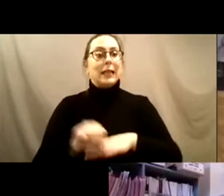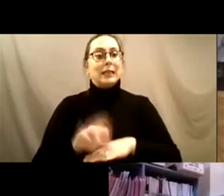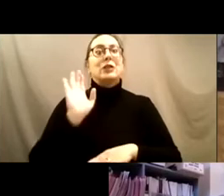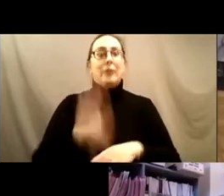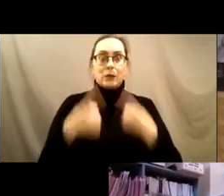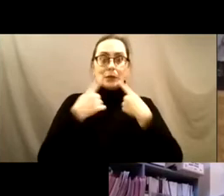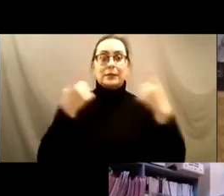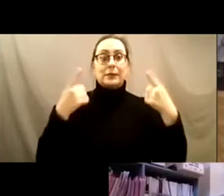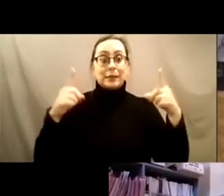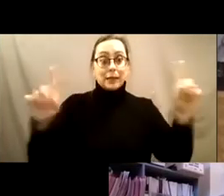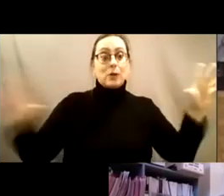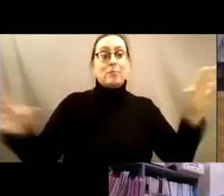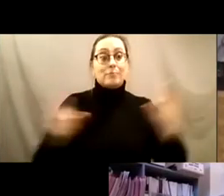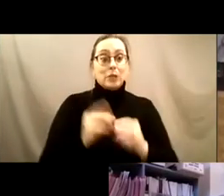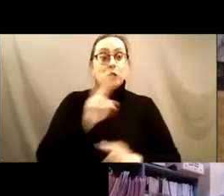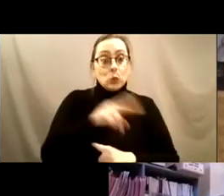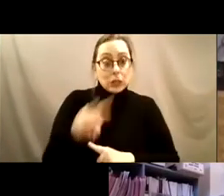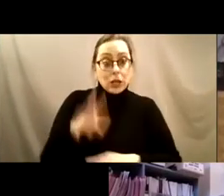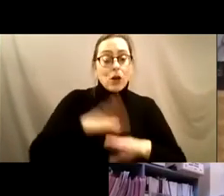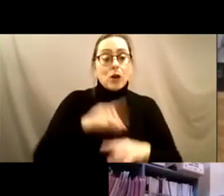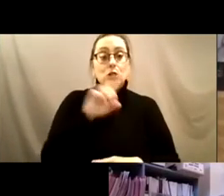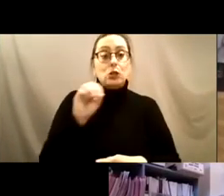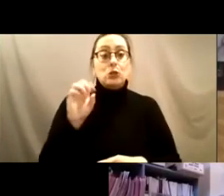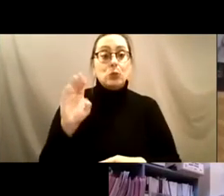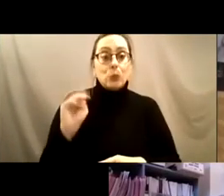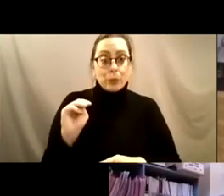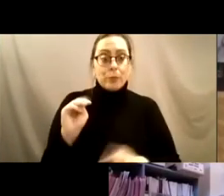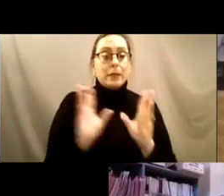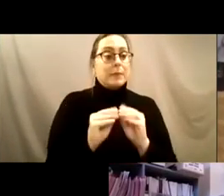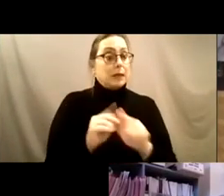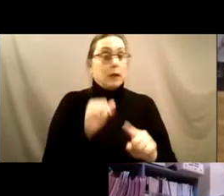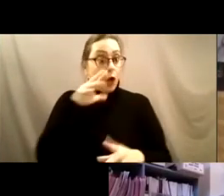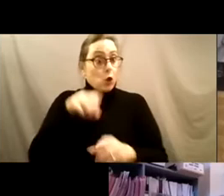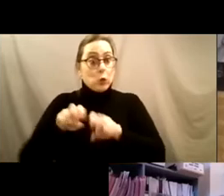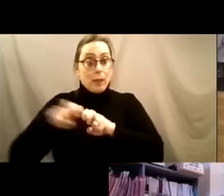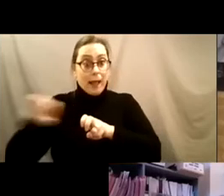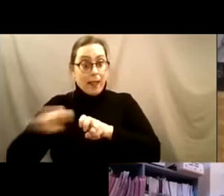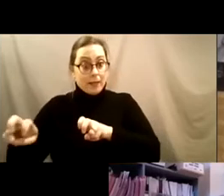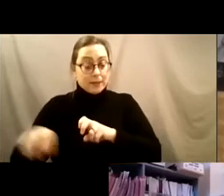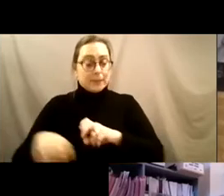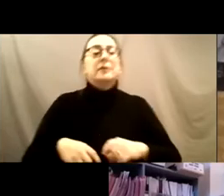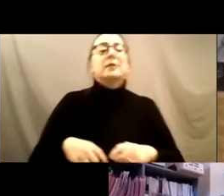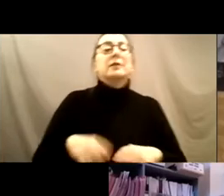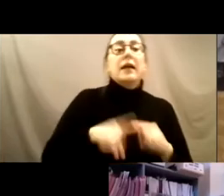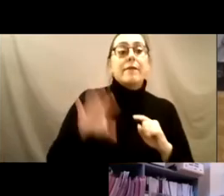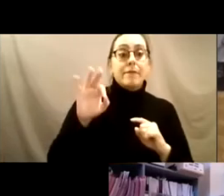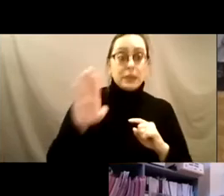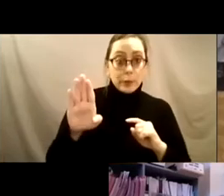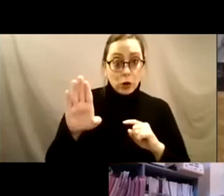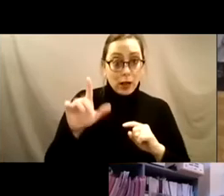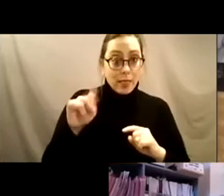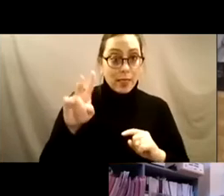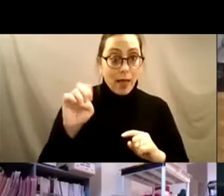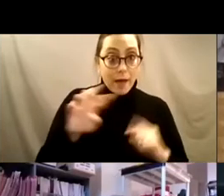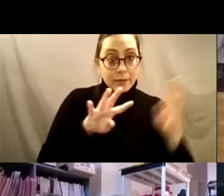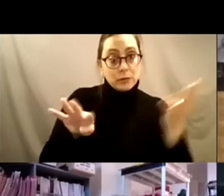There were 22 attendees on the Zoom meeting, which doesn't include the panelists. And for the Facebook live stream, we